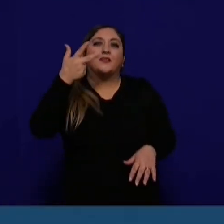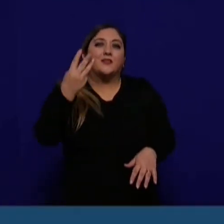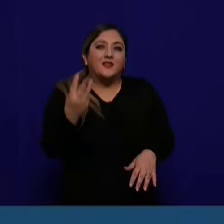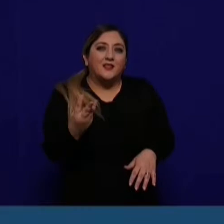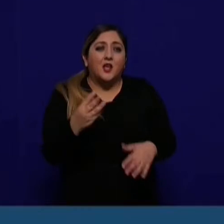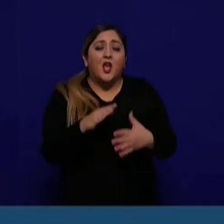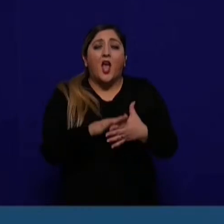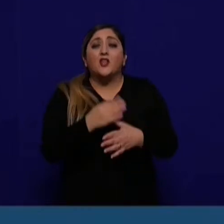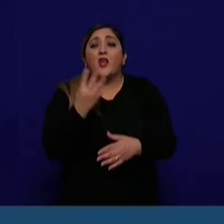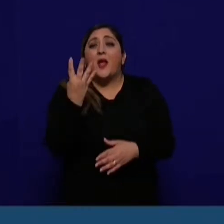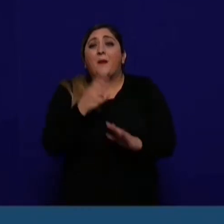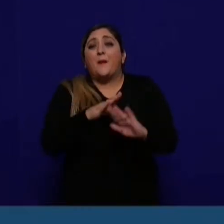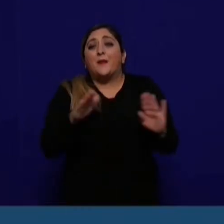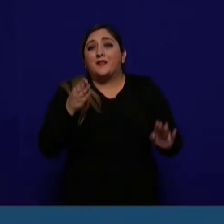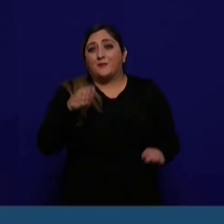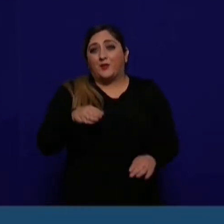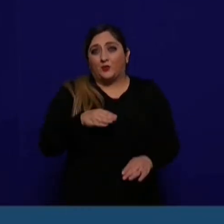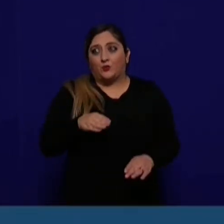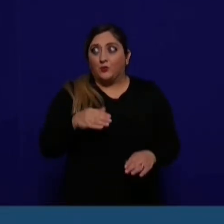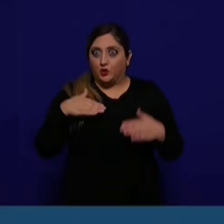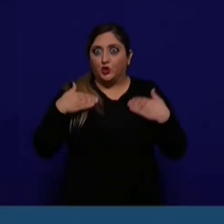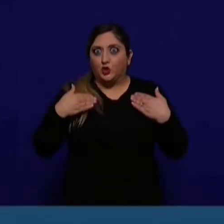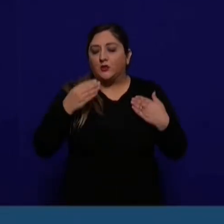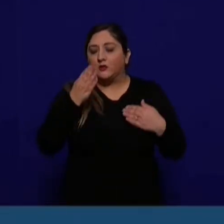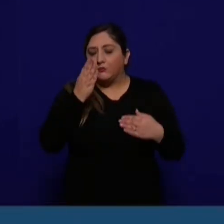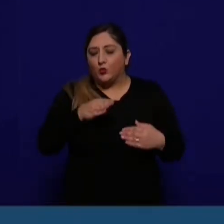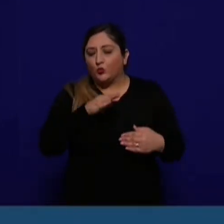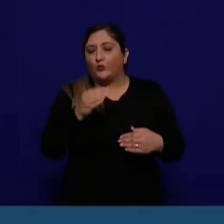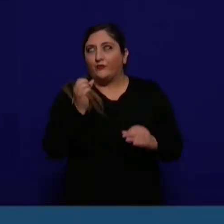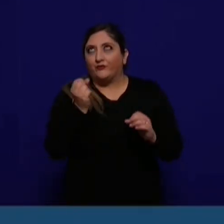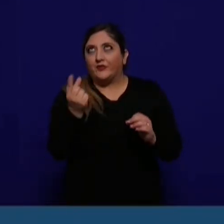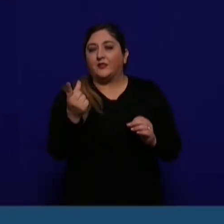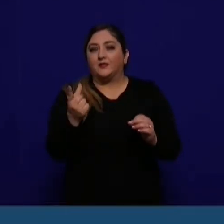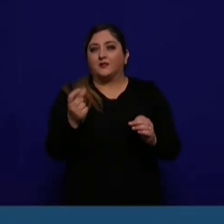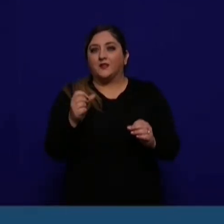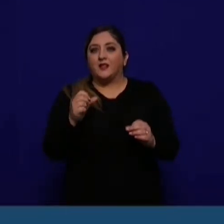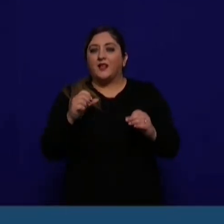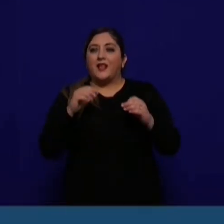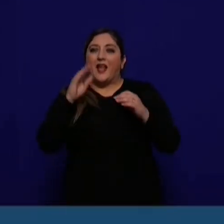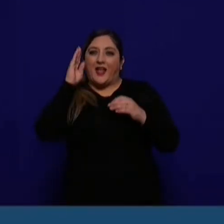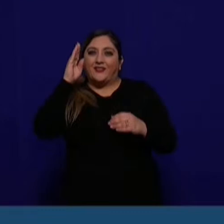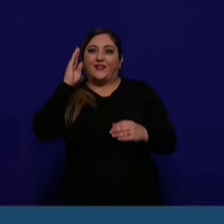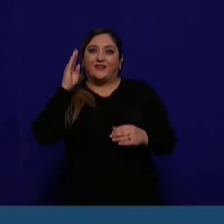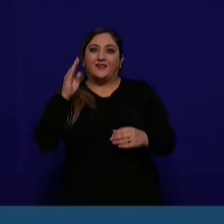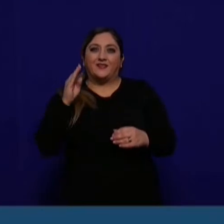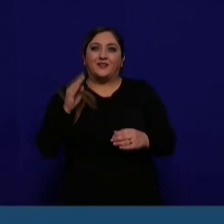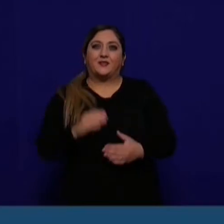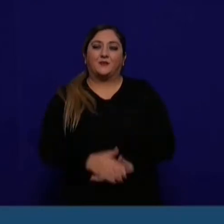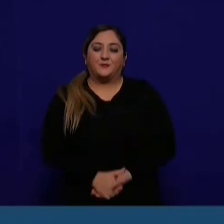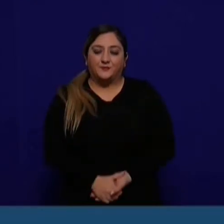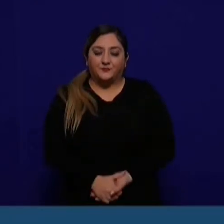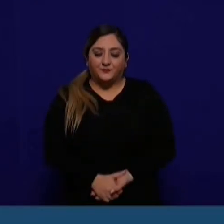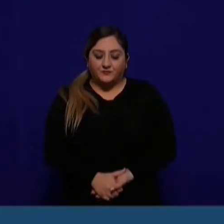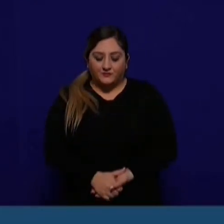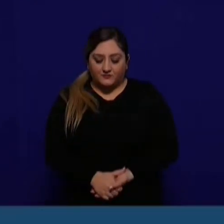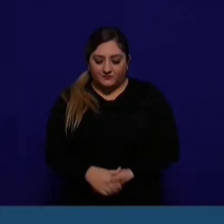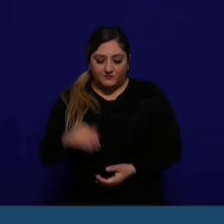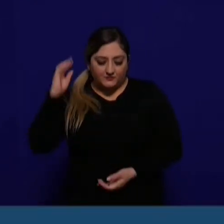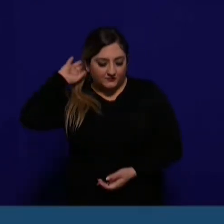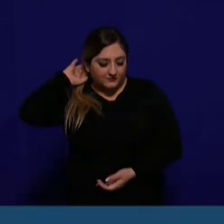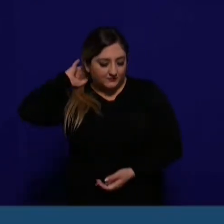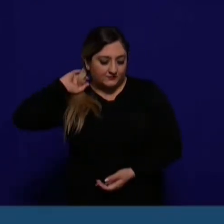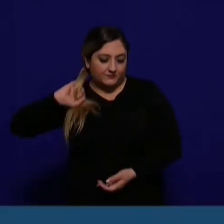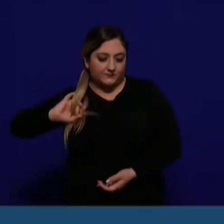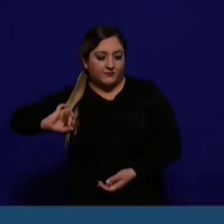żgħar ta' 4 li jekk irriduhom aħna u allura wieħed li jkun qiegħed ħafna iktar fleta jkun qed jiddivja. Però